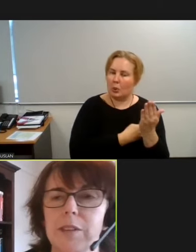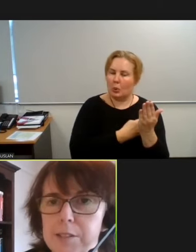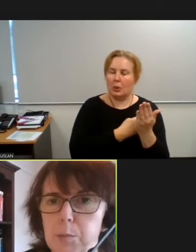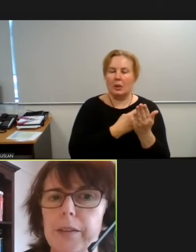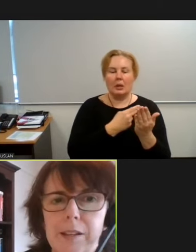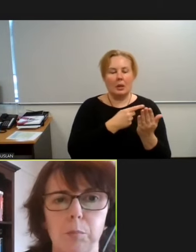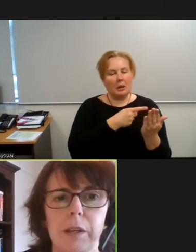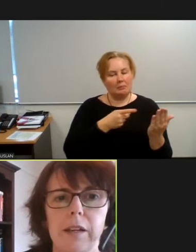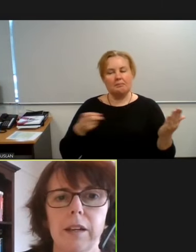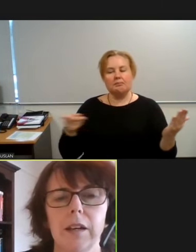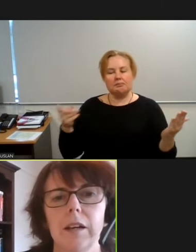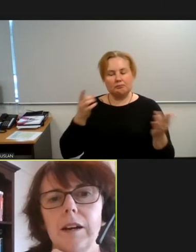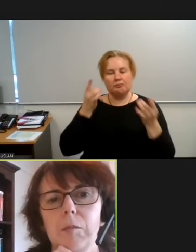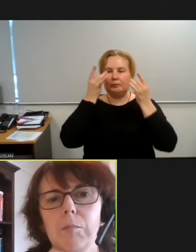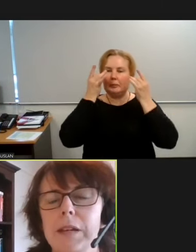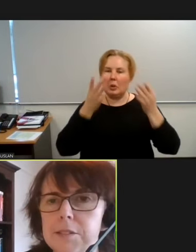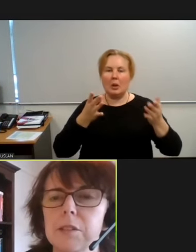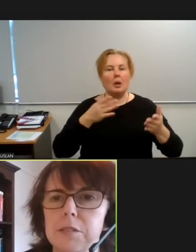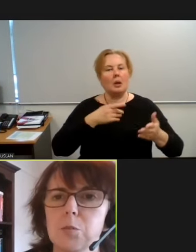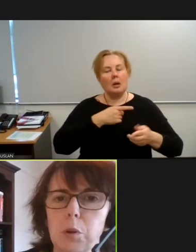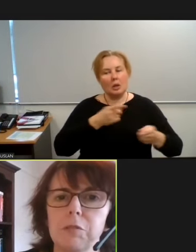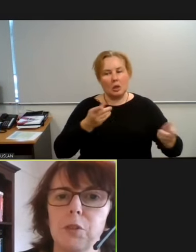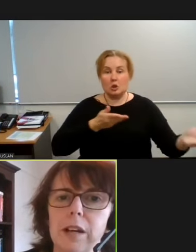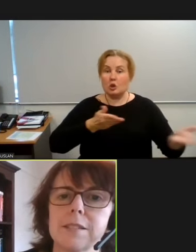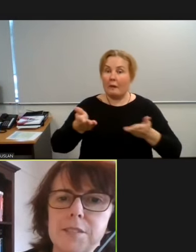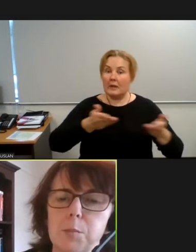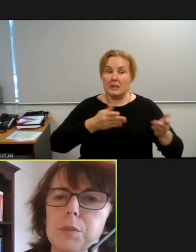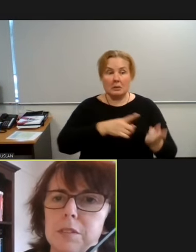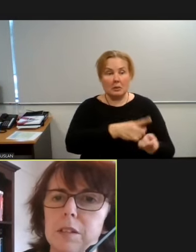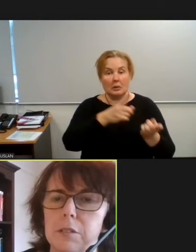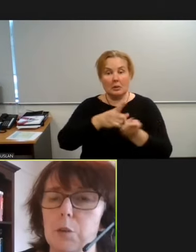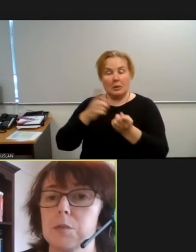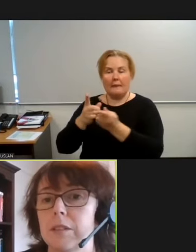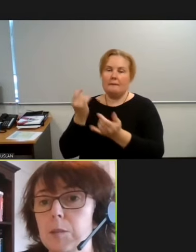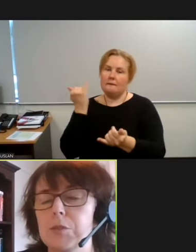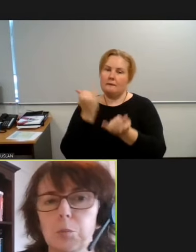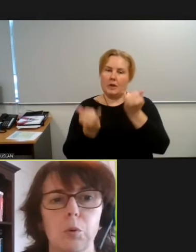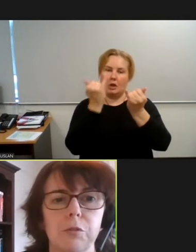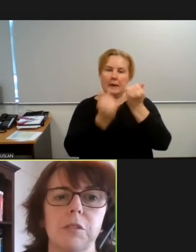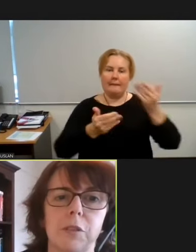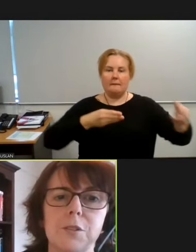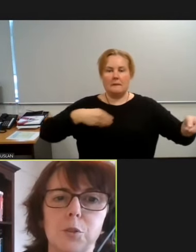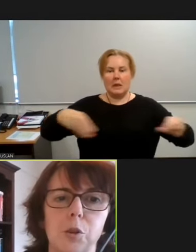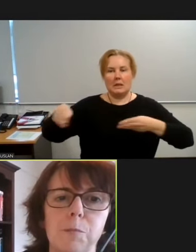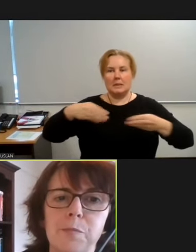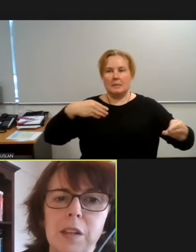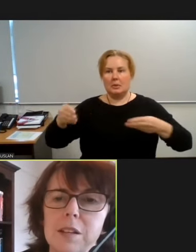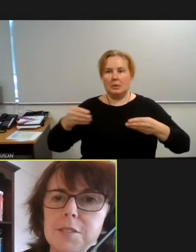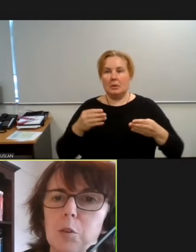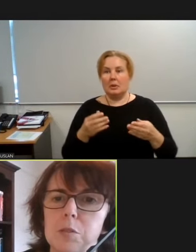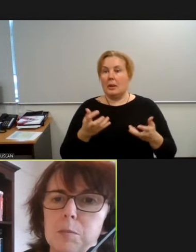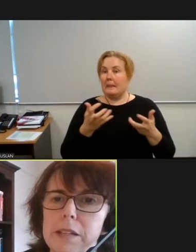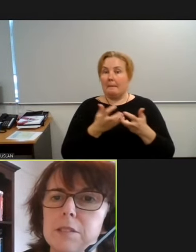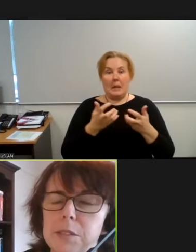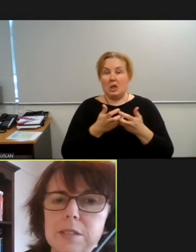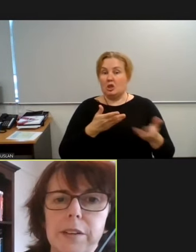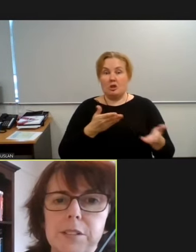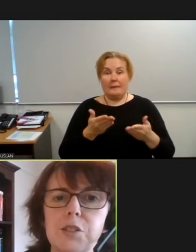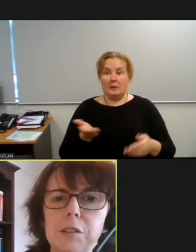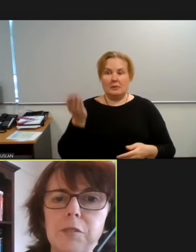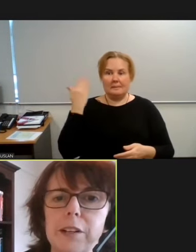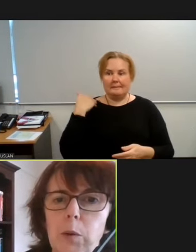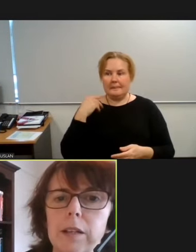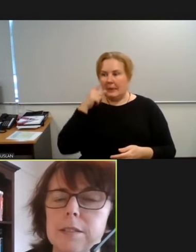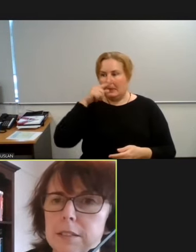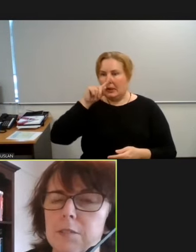how flexible they can be. Many services weren't fully accessible to those unable to walk through the front door. So many services have had